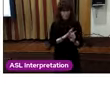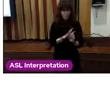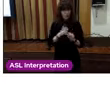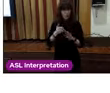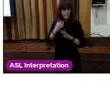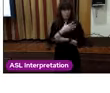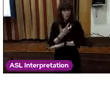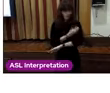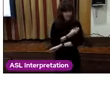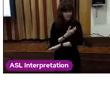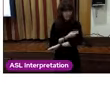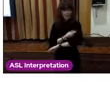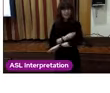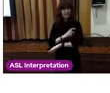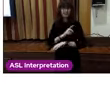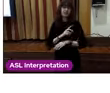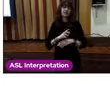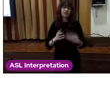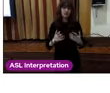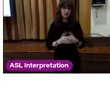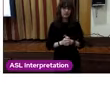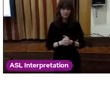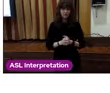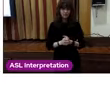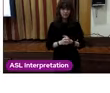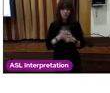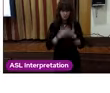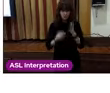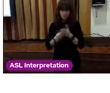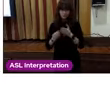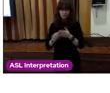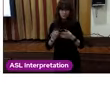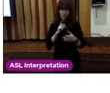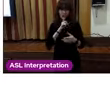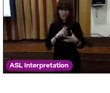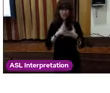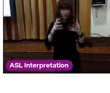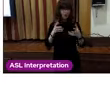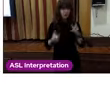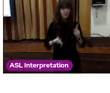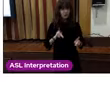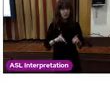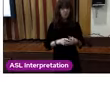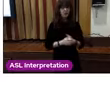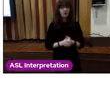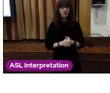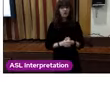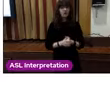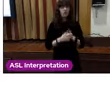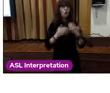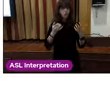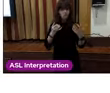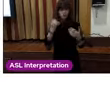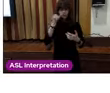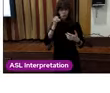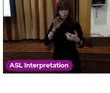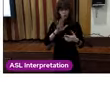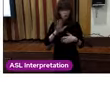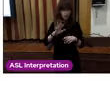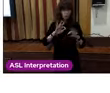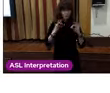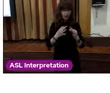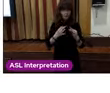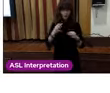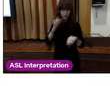treatments, vaccines, et cetera, that we have today. And so what that means is that if you're a working family and you